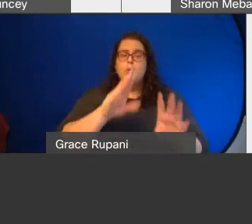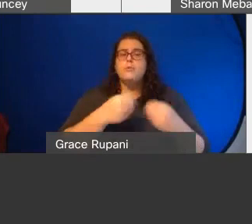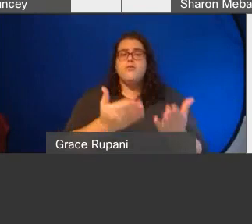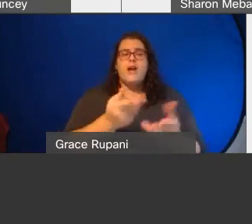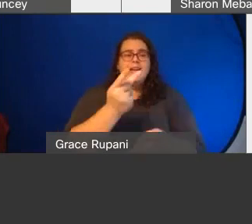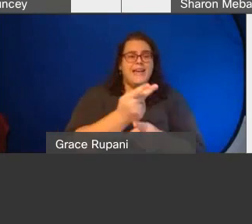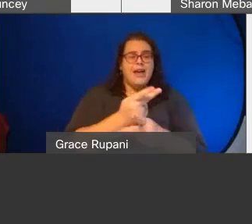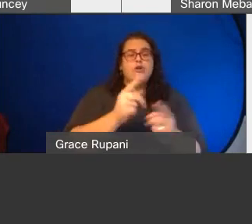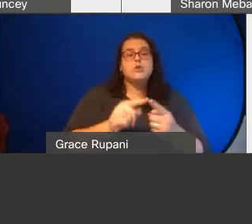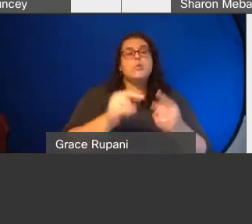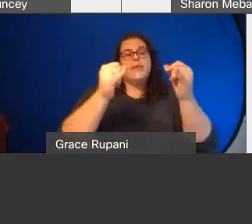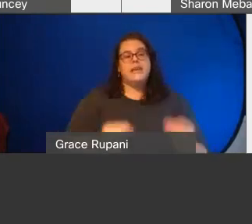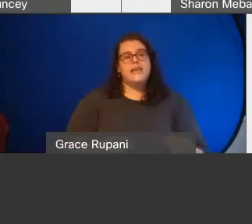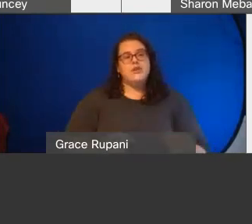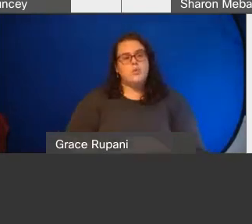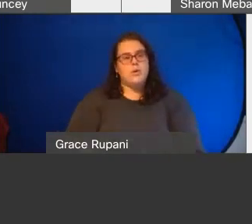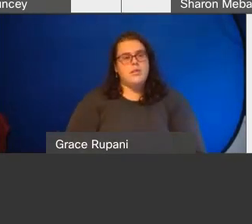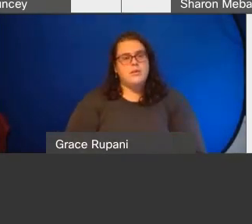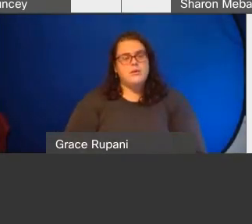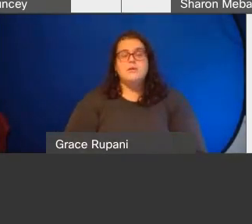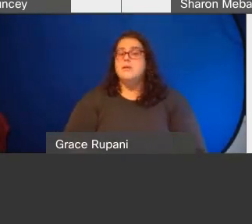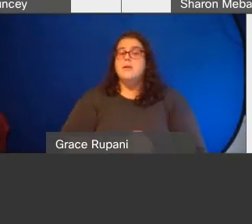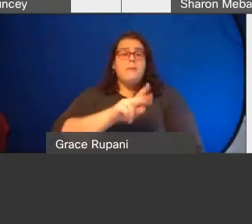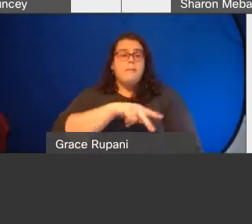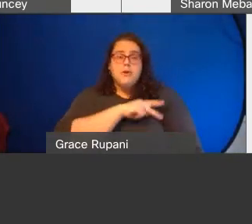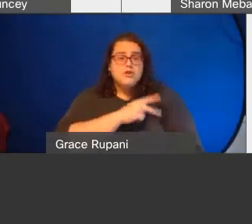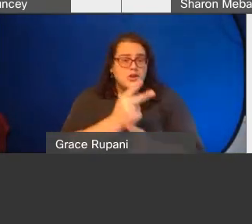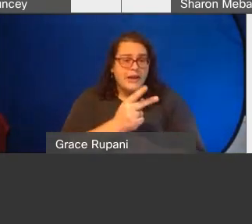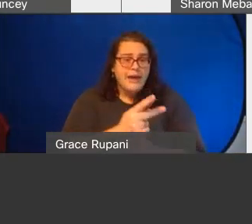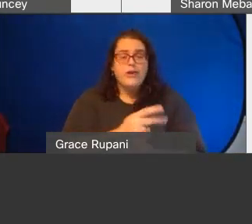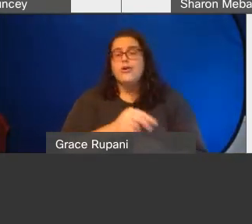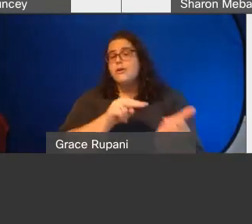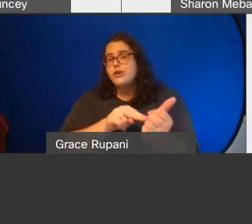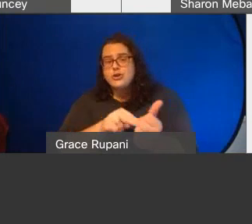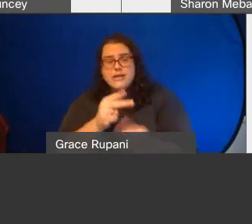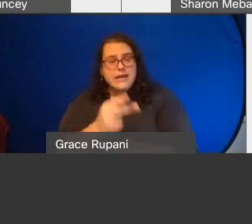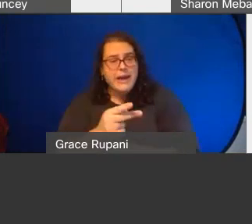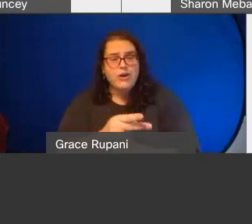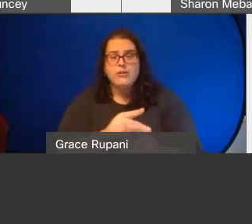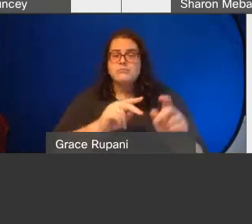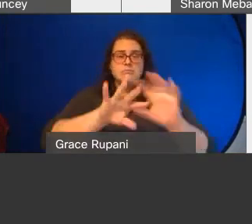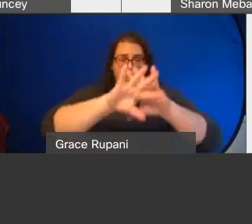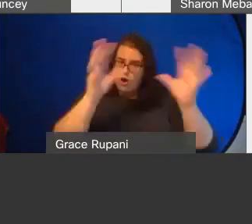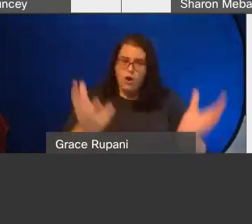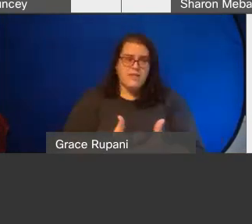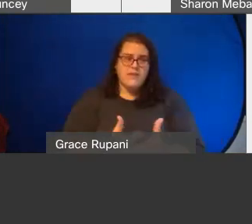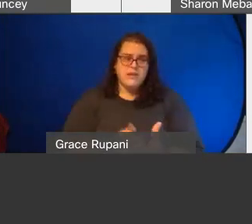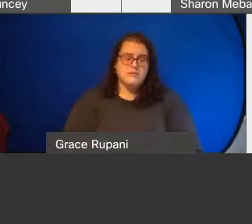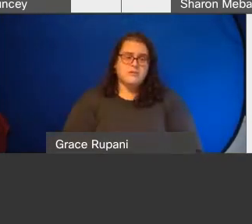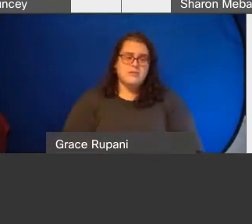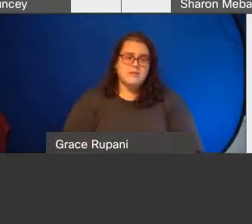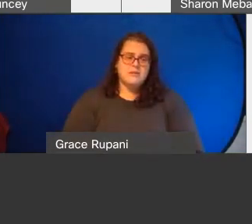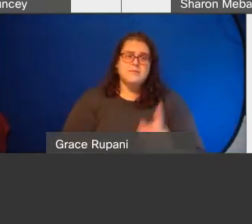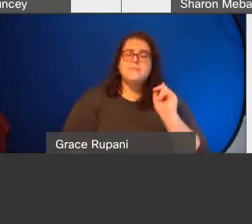an individual, personal care as well as nursing care. And it says so in the first paragraph,